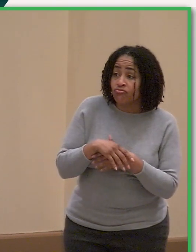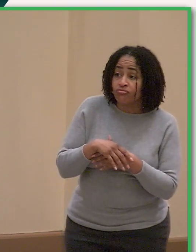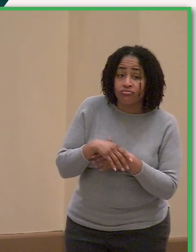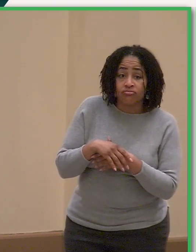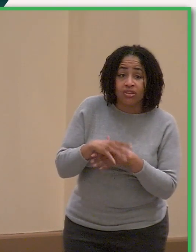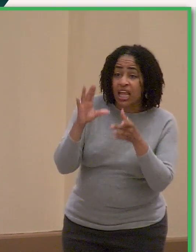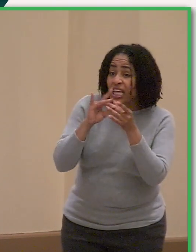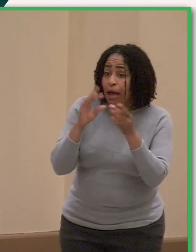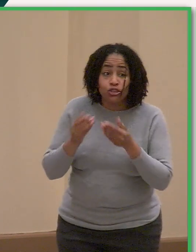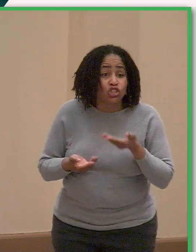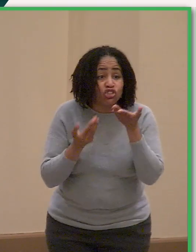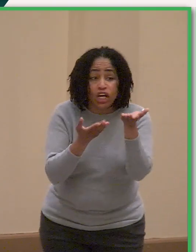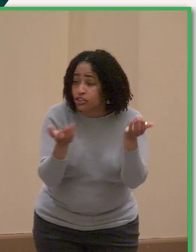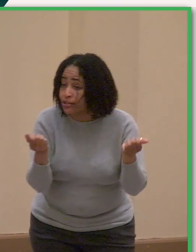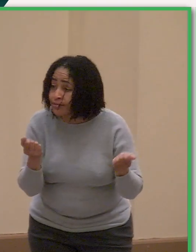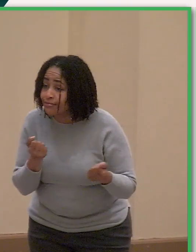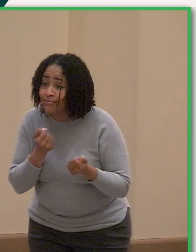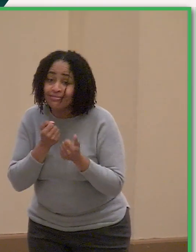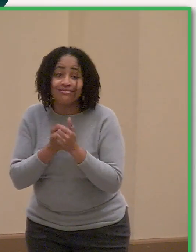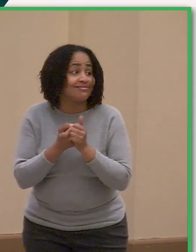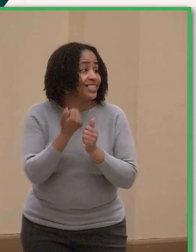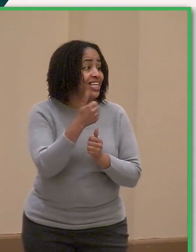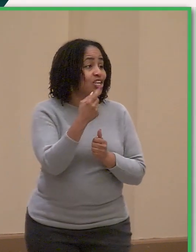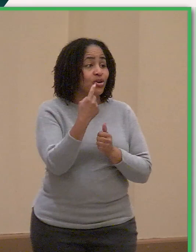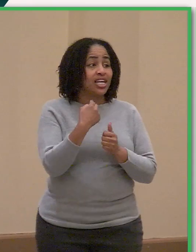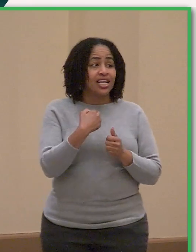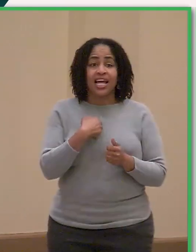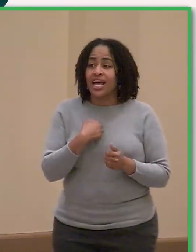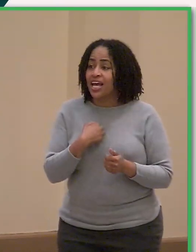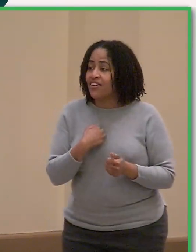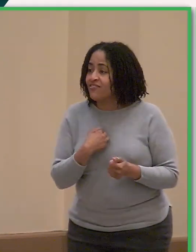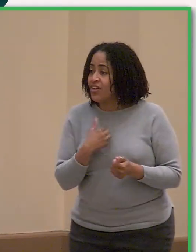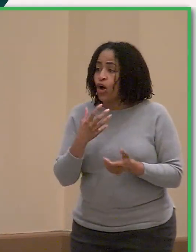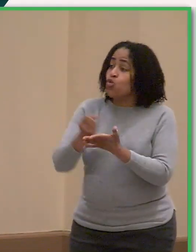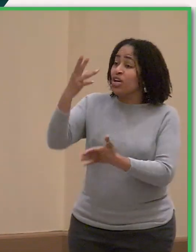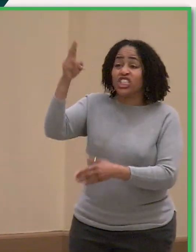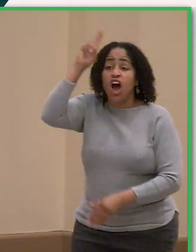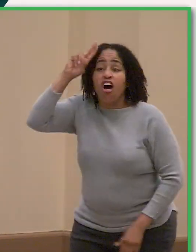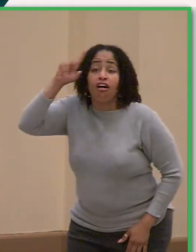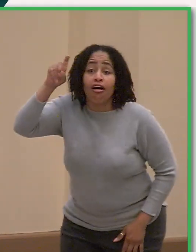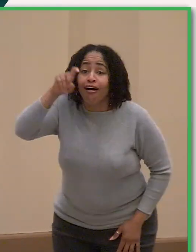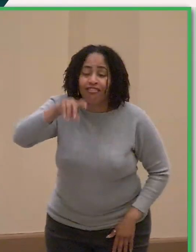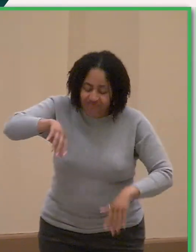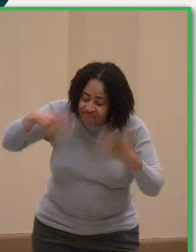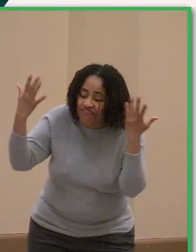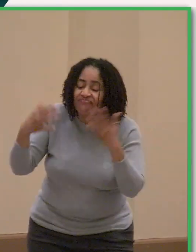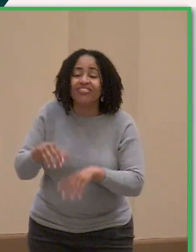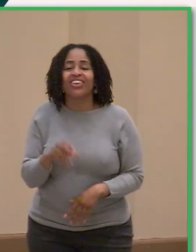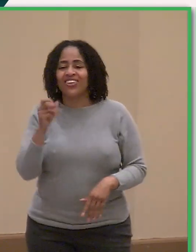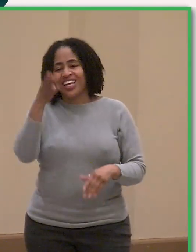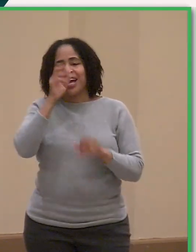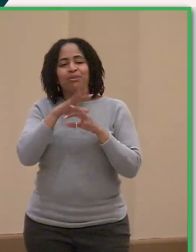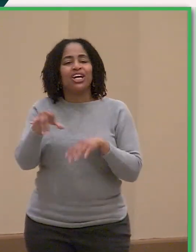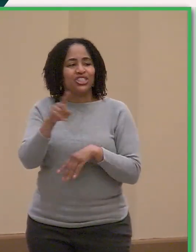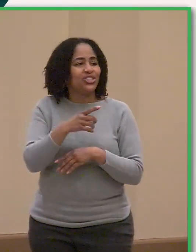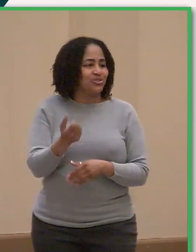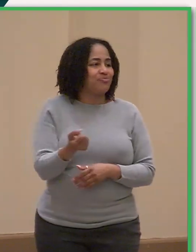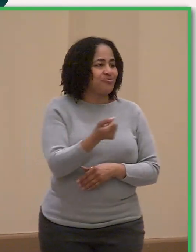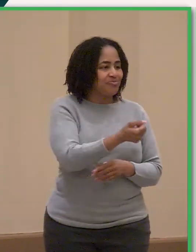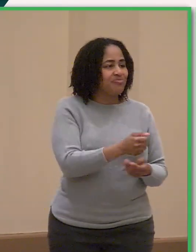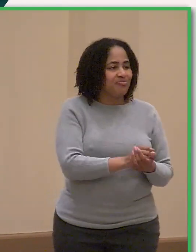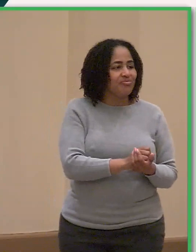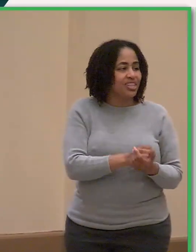Comments or suggestions? Does anyone have a rich uncle? That's a joke. All right, everybody. God bless you, James Tate and the Detroit